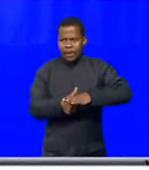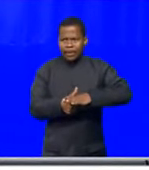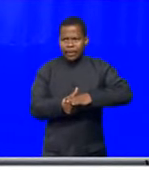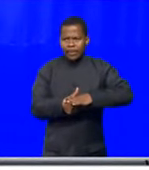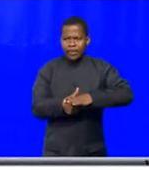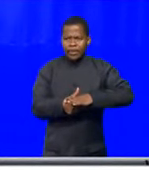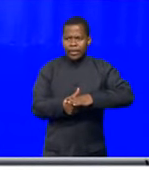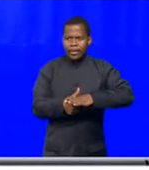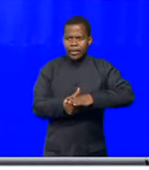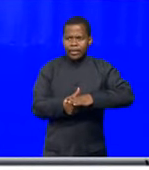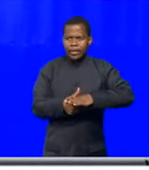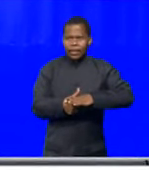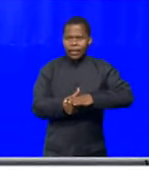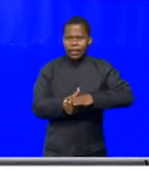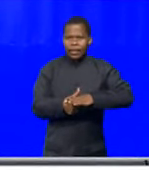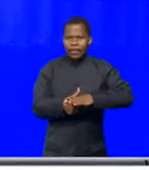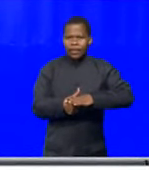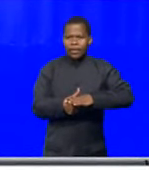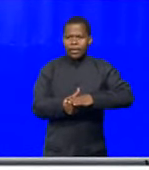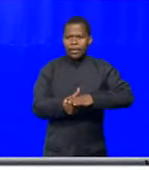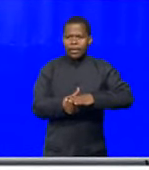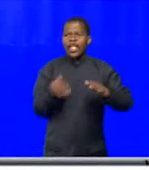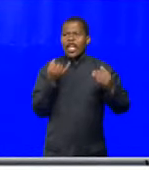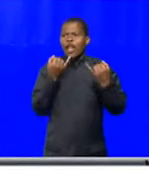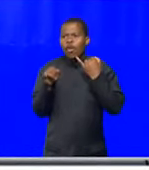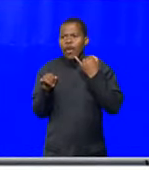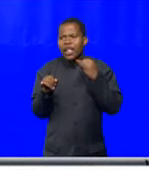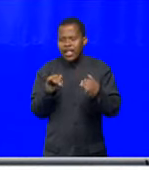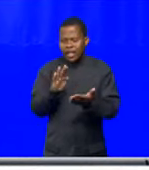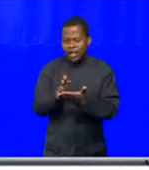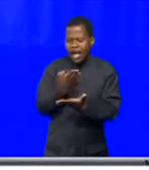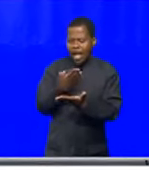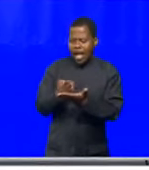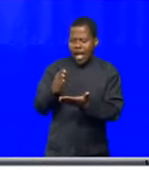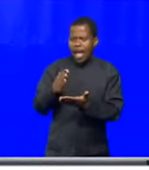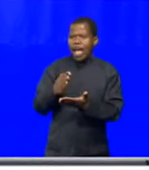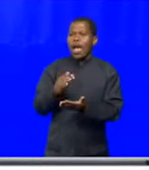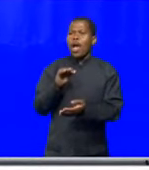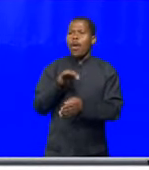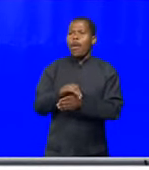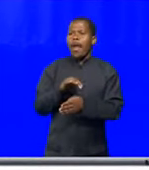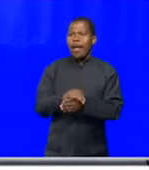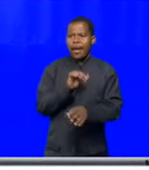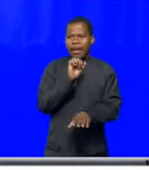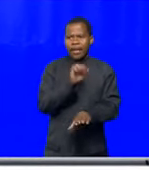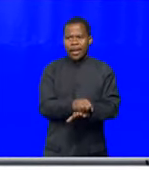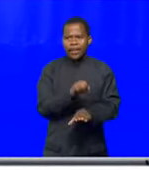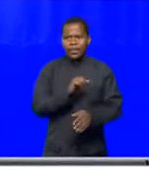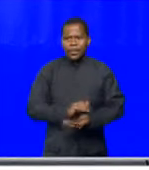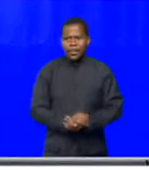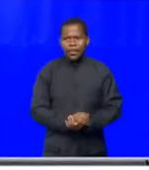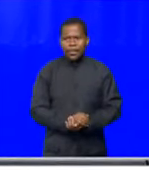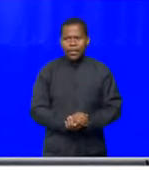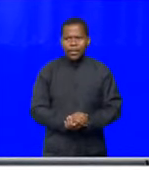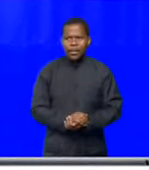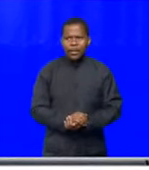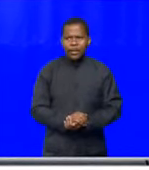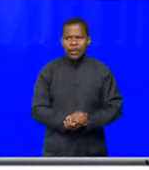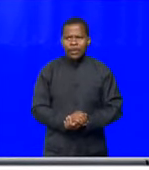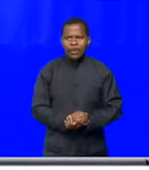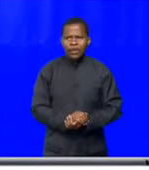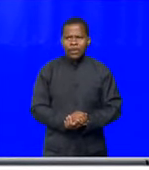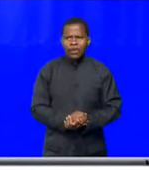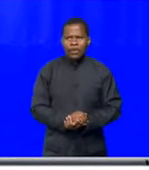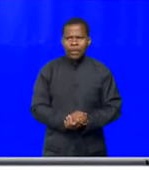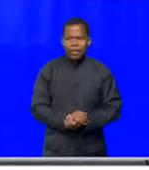all benefited from the dissemination of information made possible by